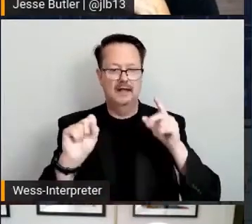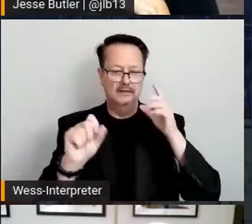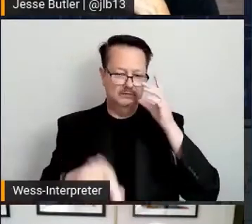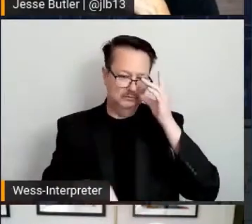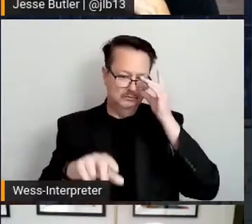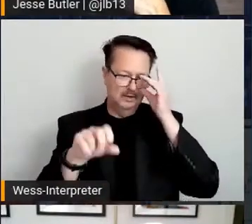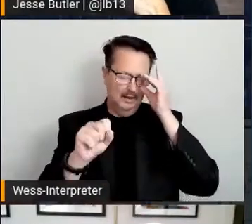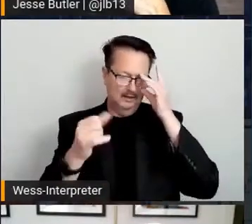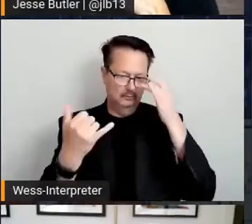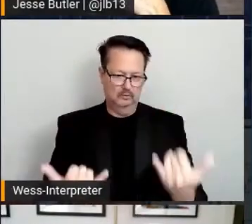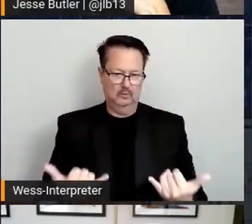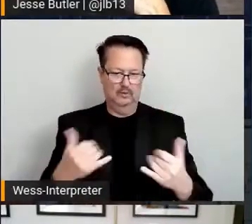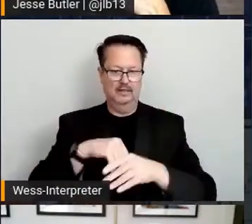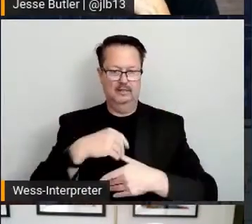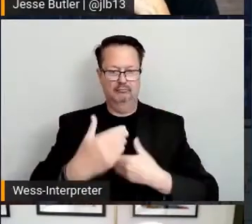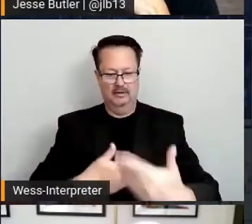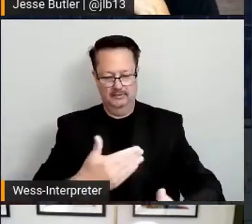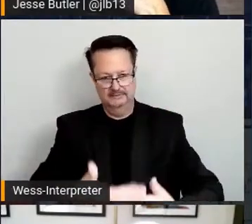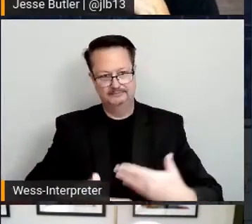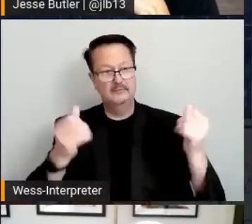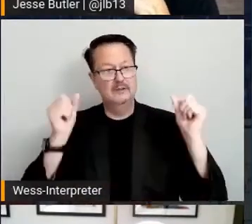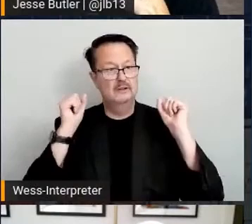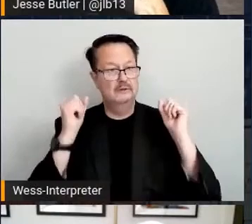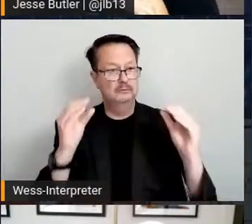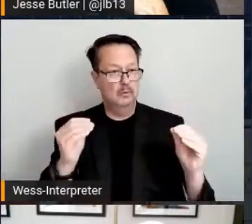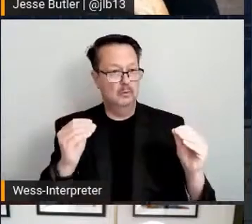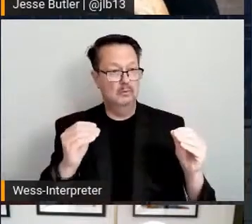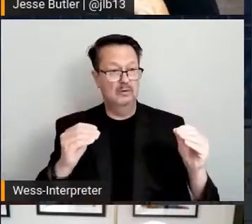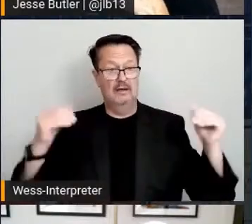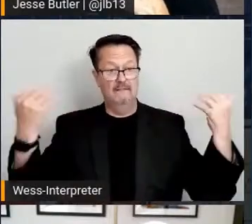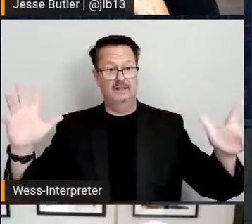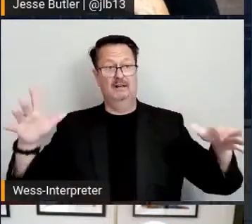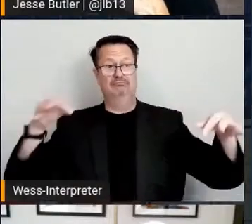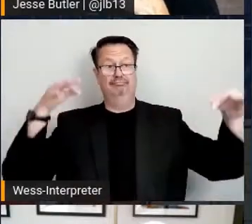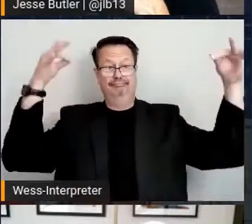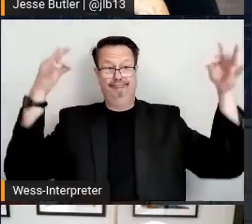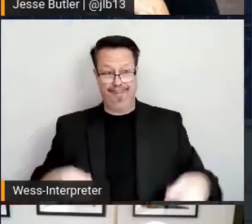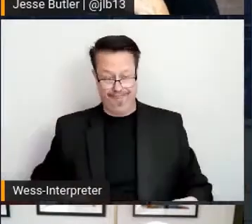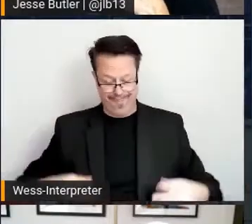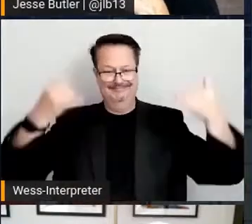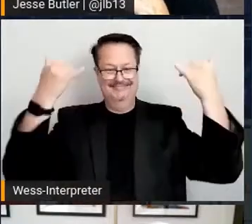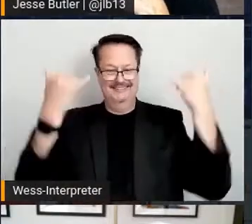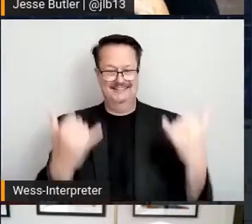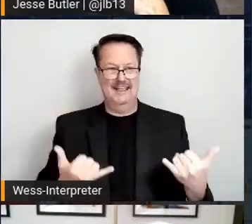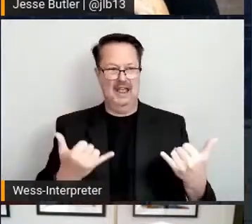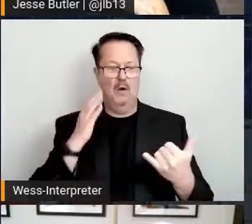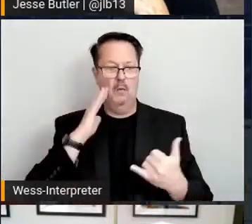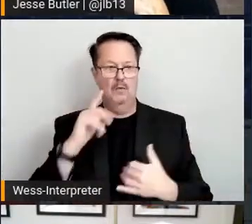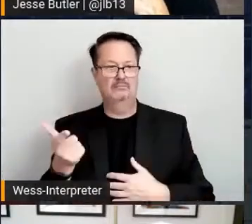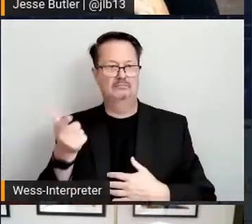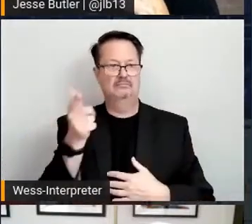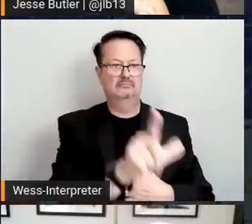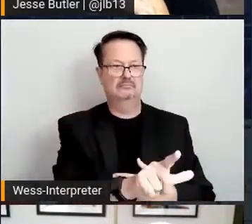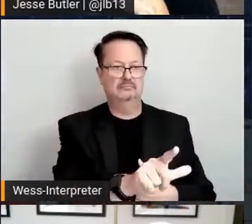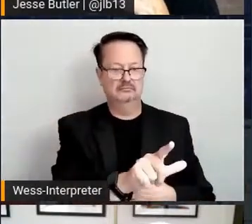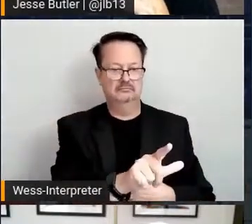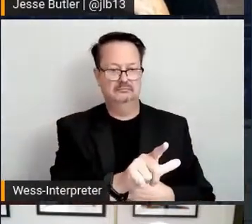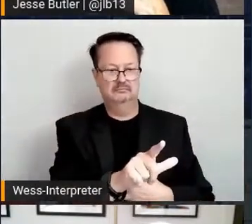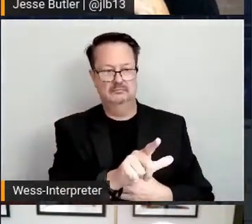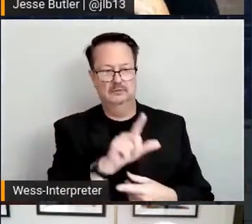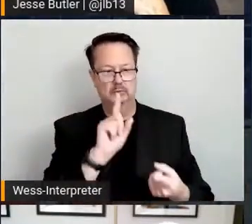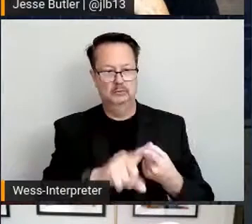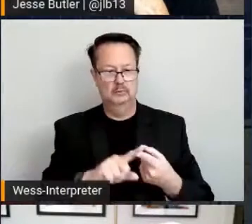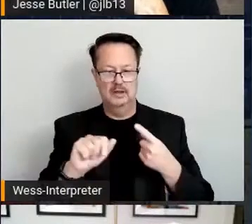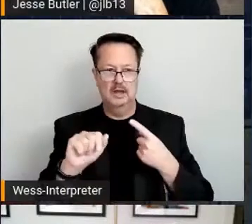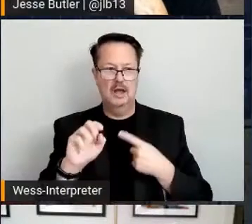currently in progress working. So, all that said, we are now going to hand over to